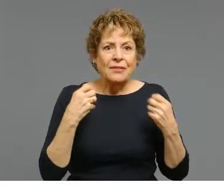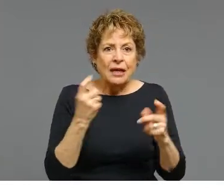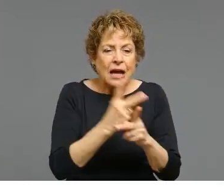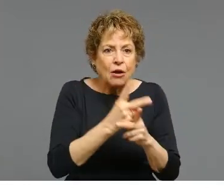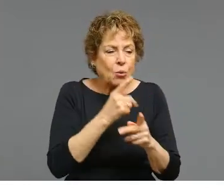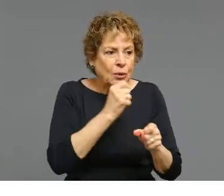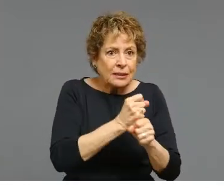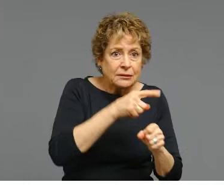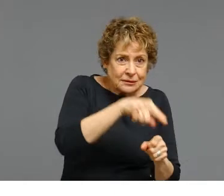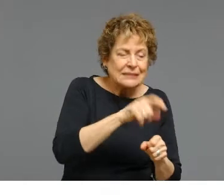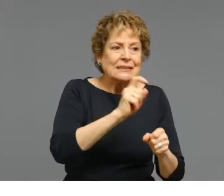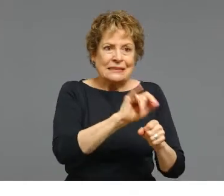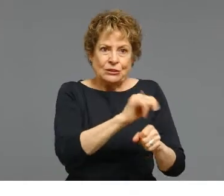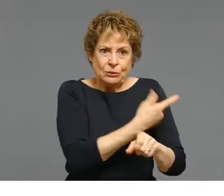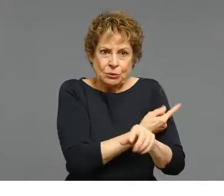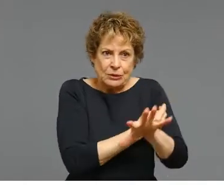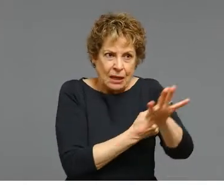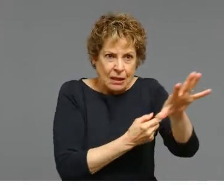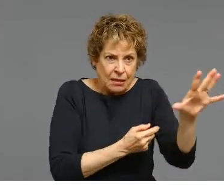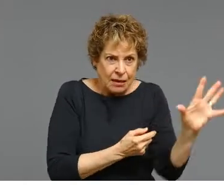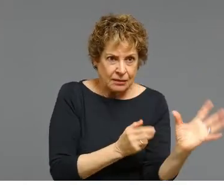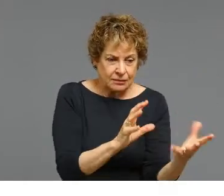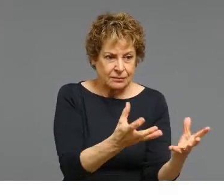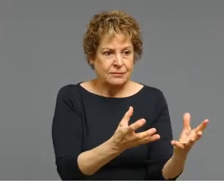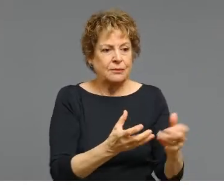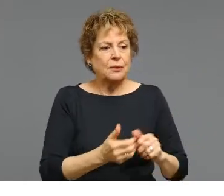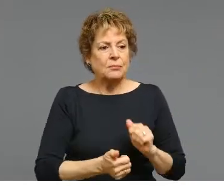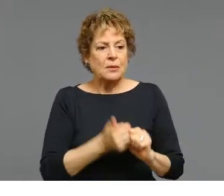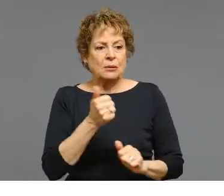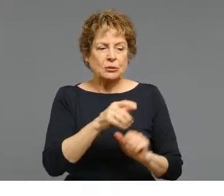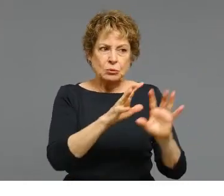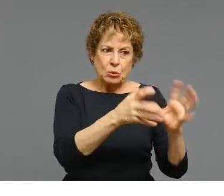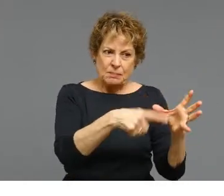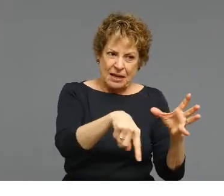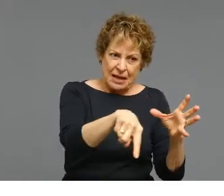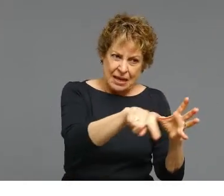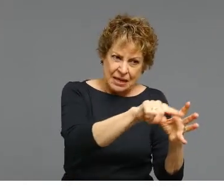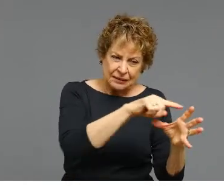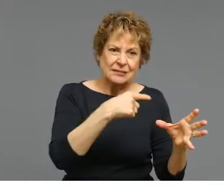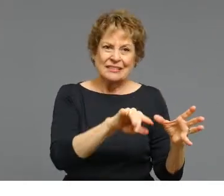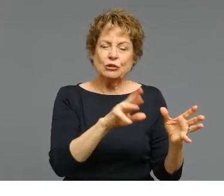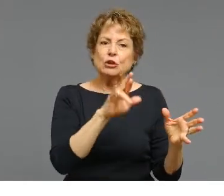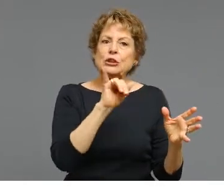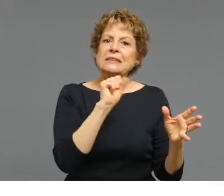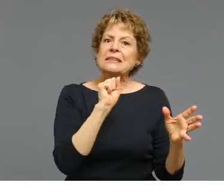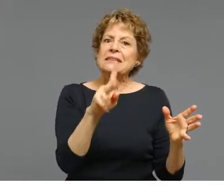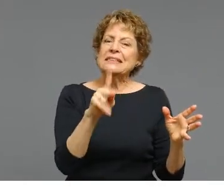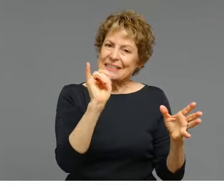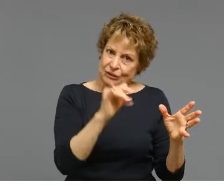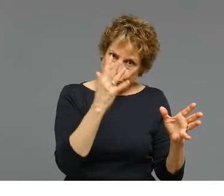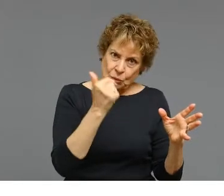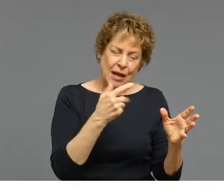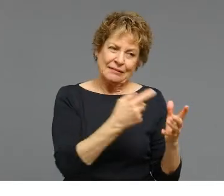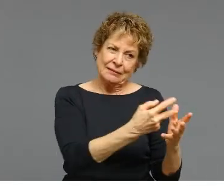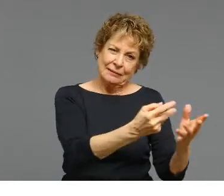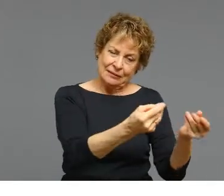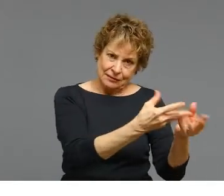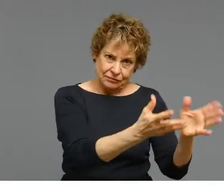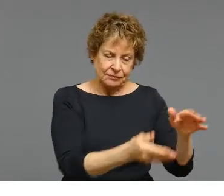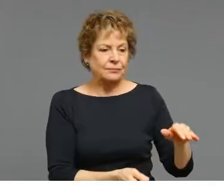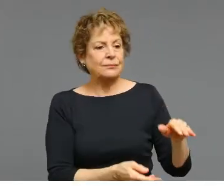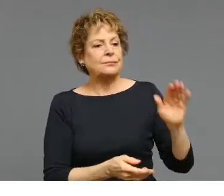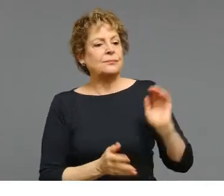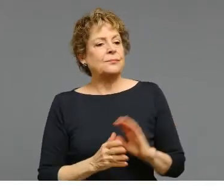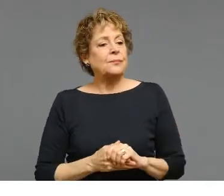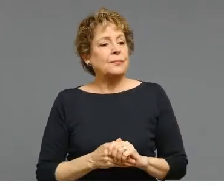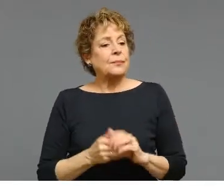most at risk for bad outcomes. As of May 21st, we've had over 103,000 Arizonans between